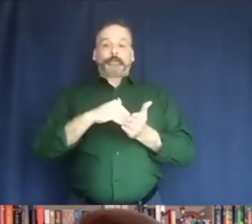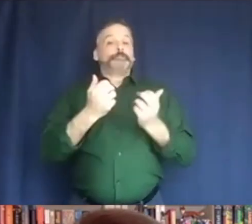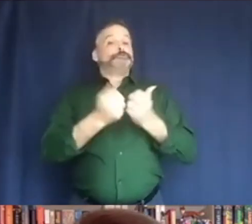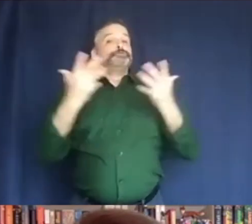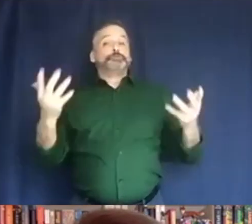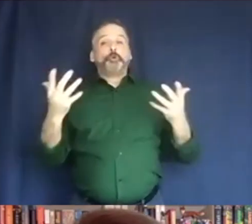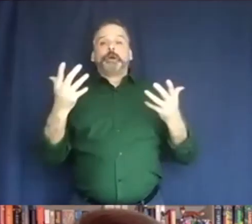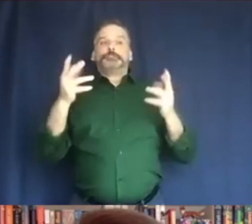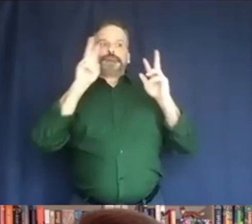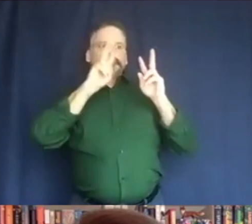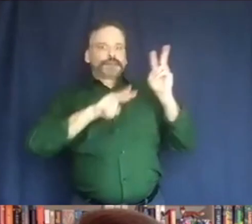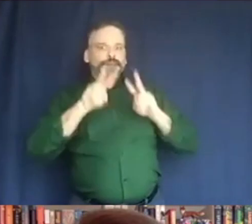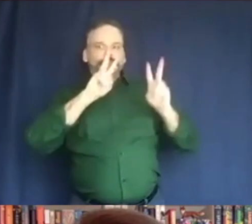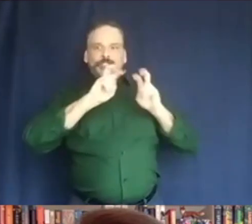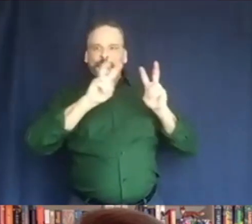feel like,